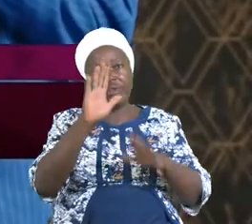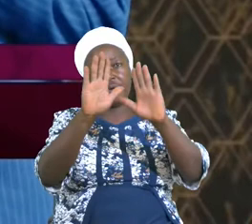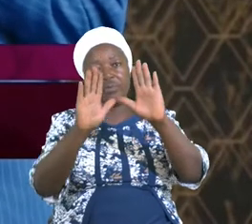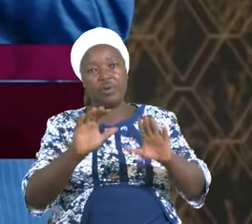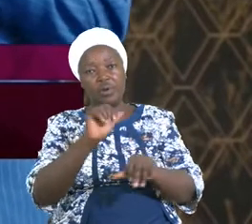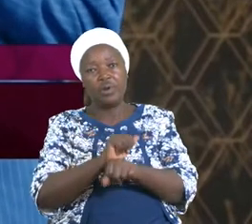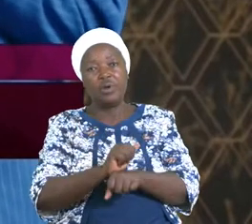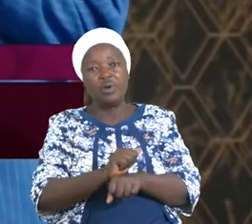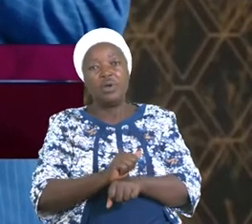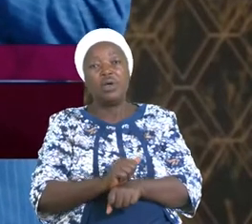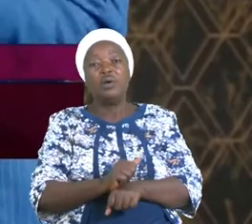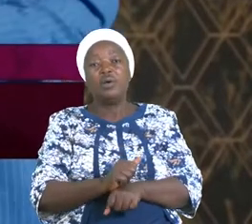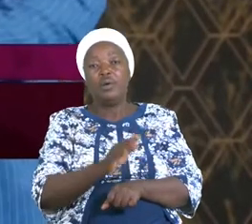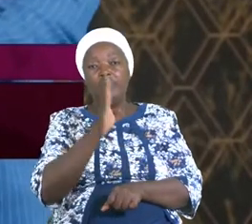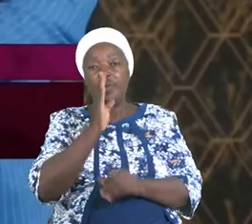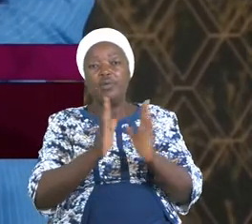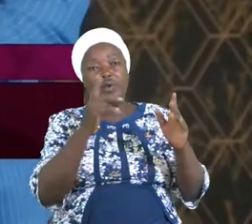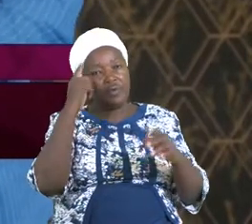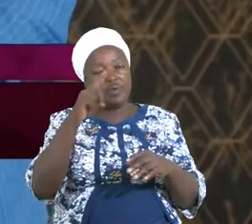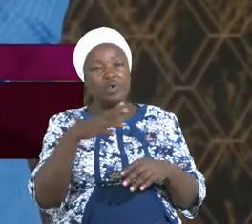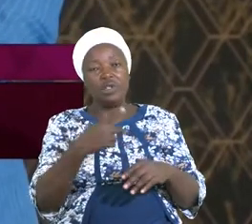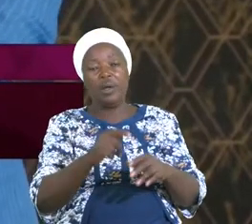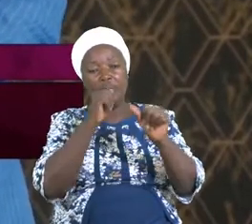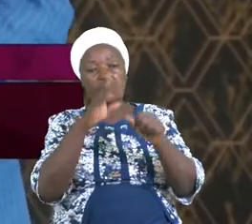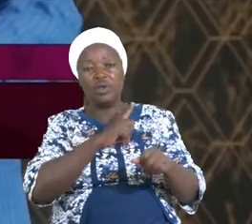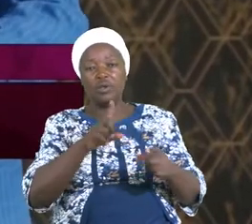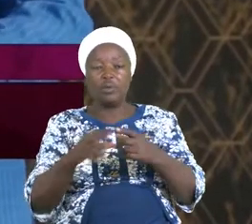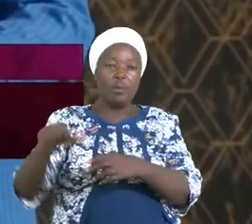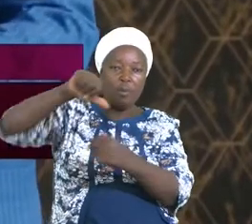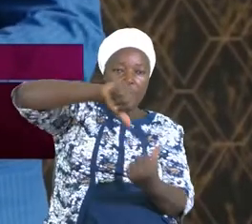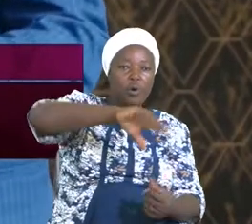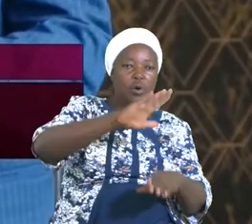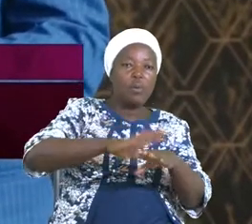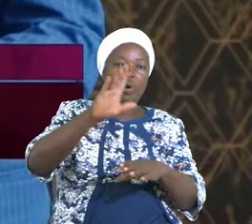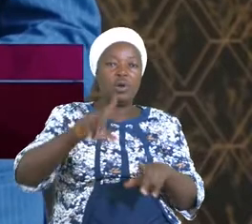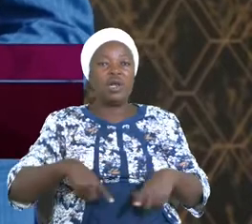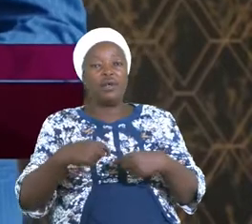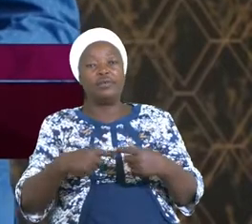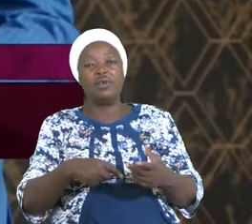your life. Tonight is your night.